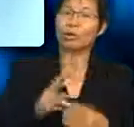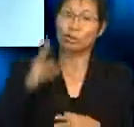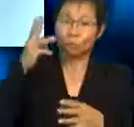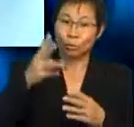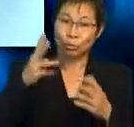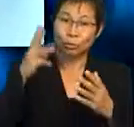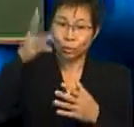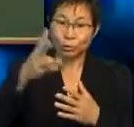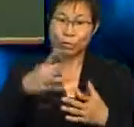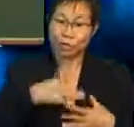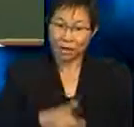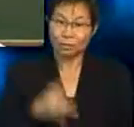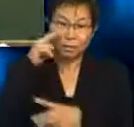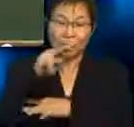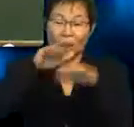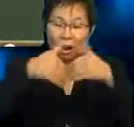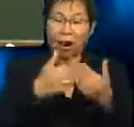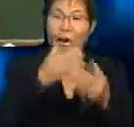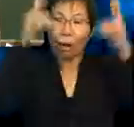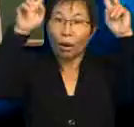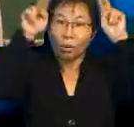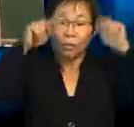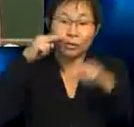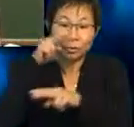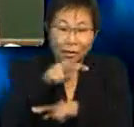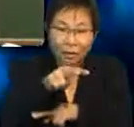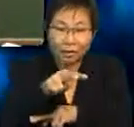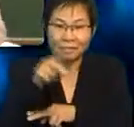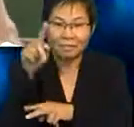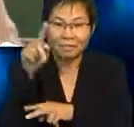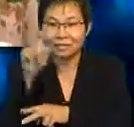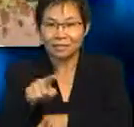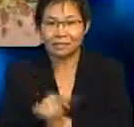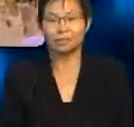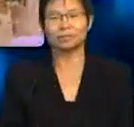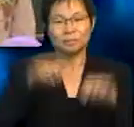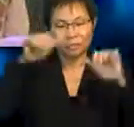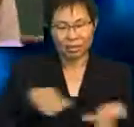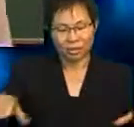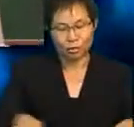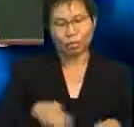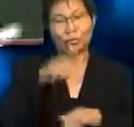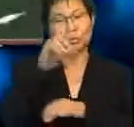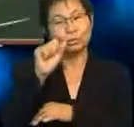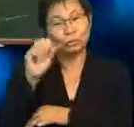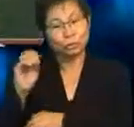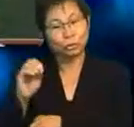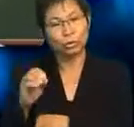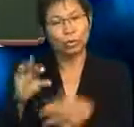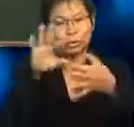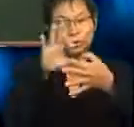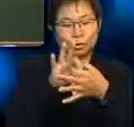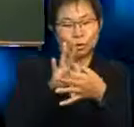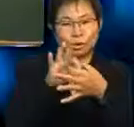Class, would you like to see how a rabbit looks like? Yes. You can do